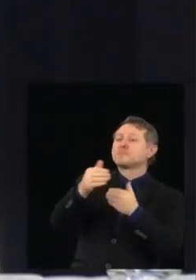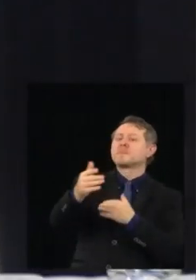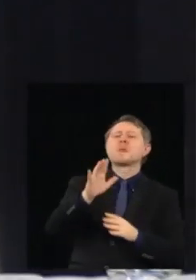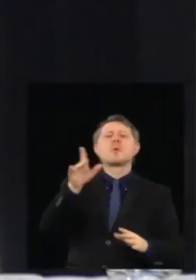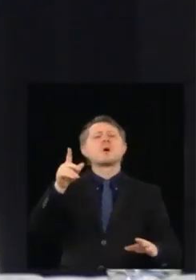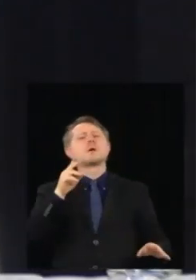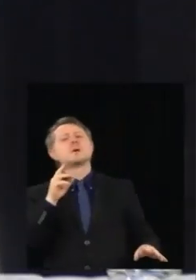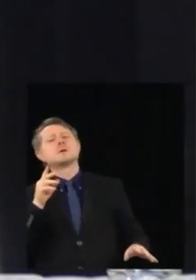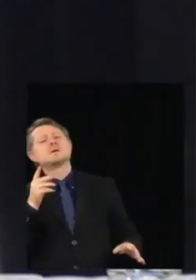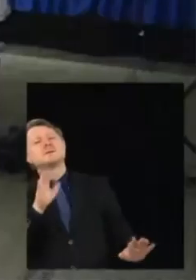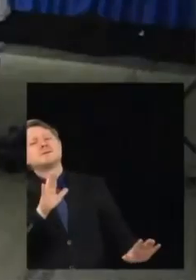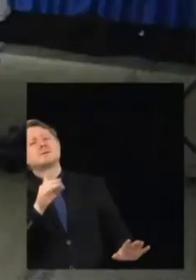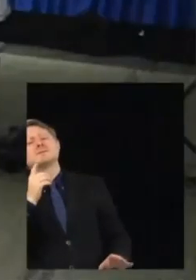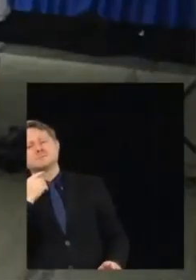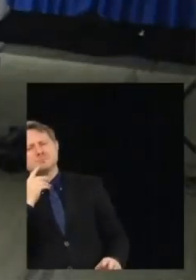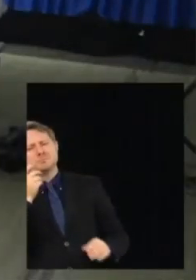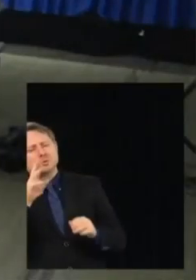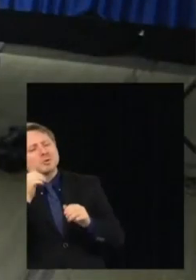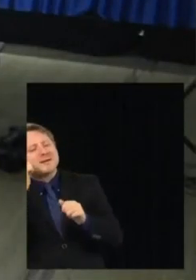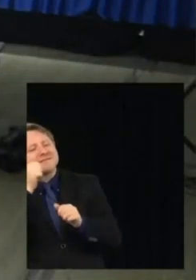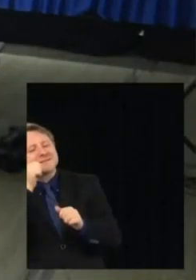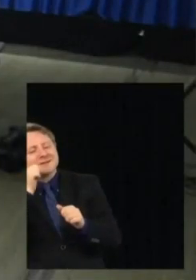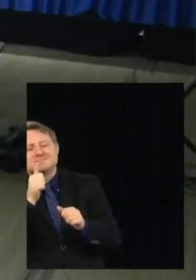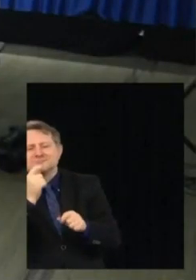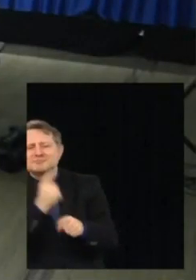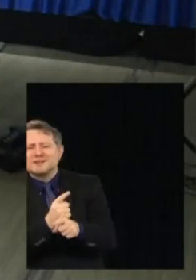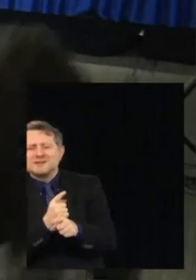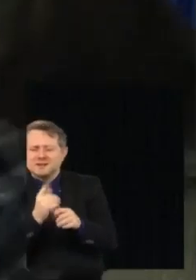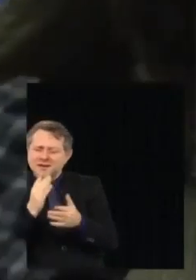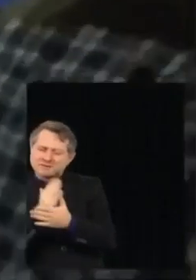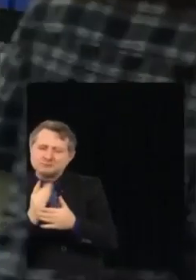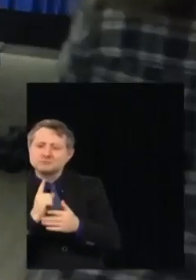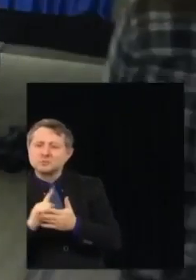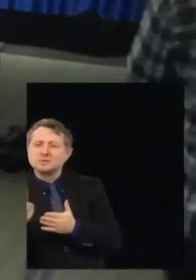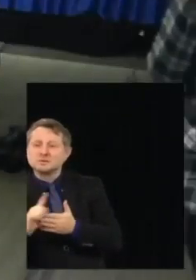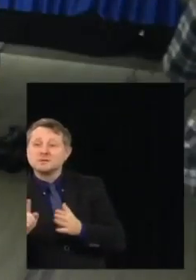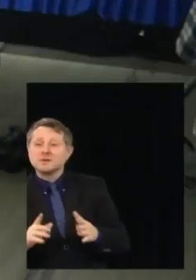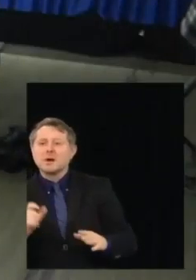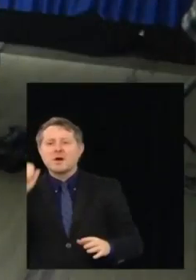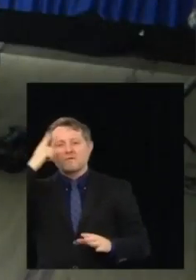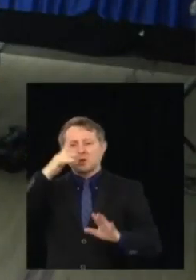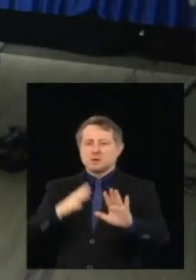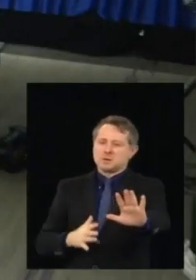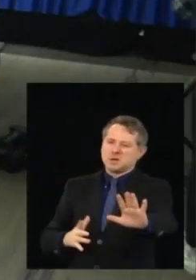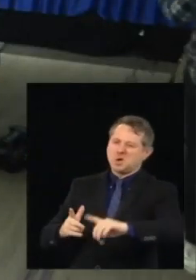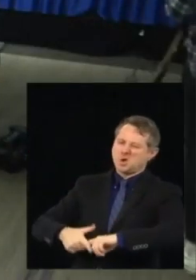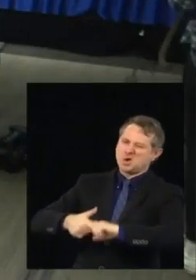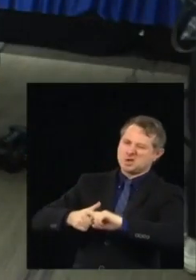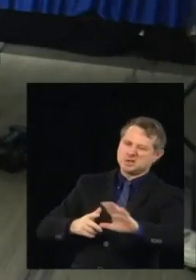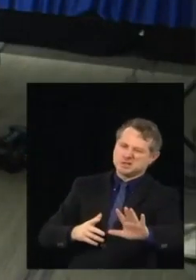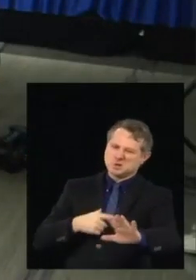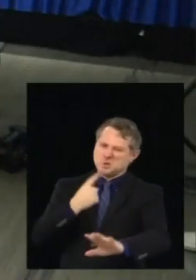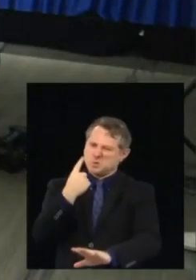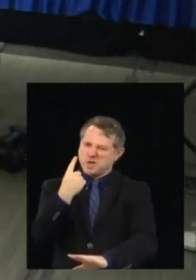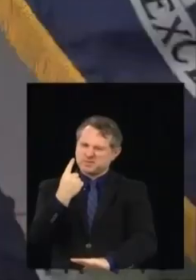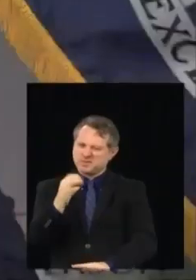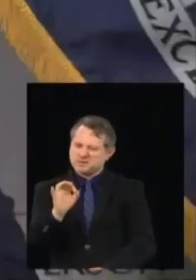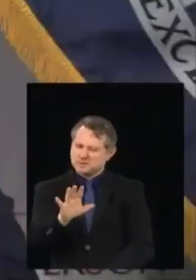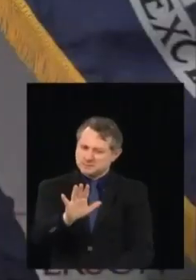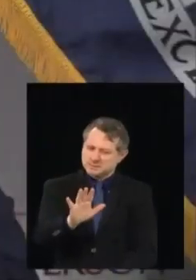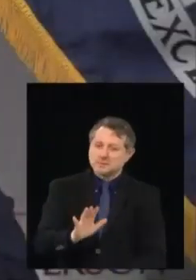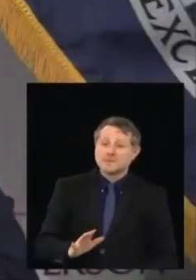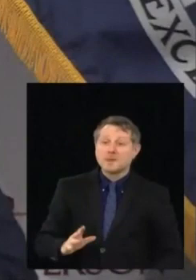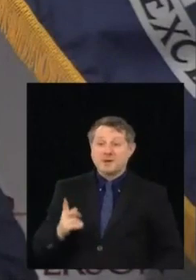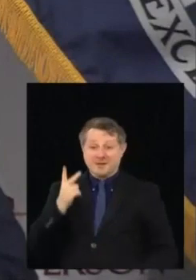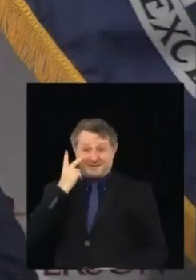7 days. Yeah, but just a caveat. I'm all about the caveats nowadays. Because you see, they tell us a fact,